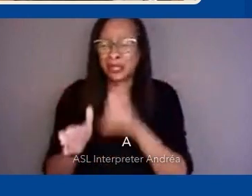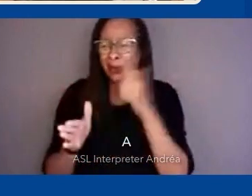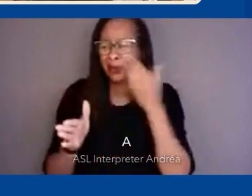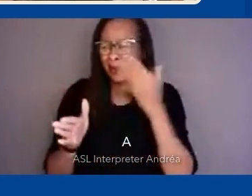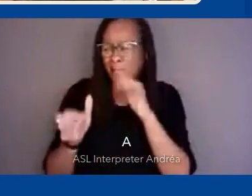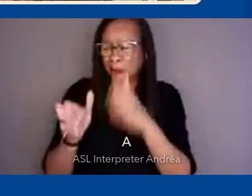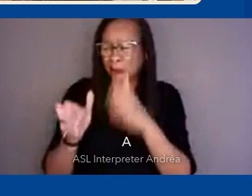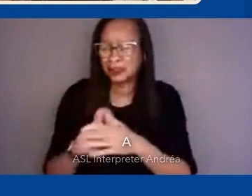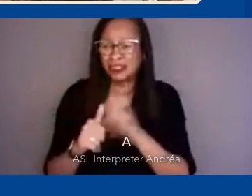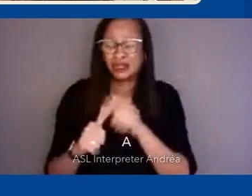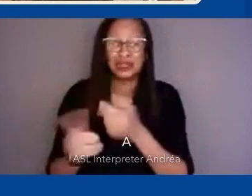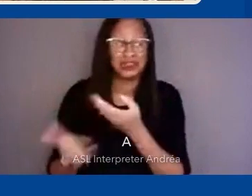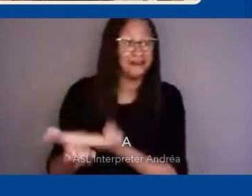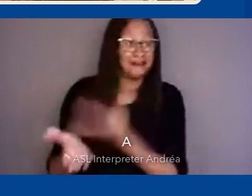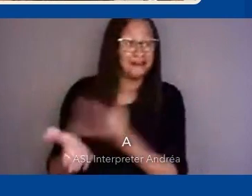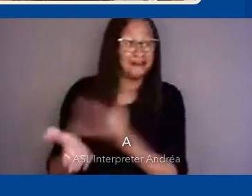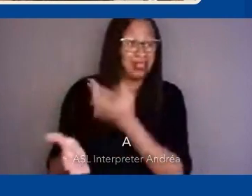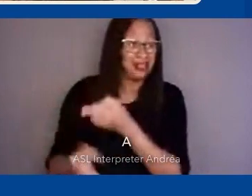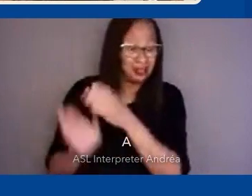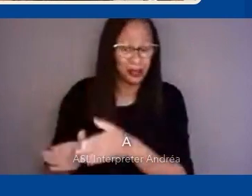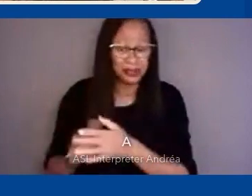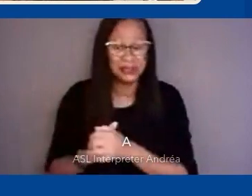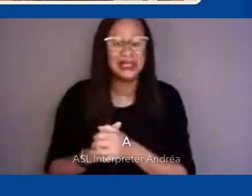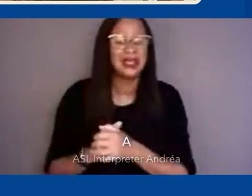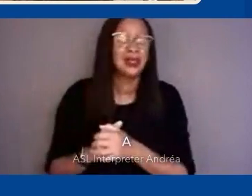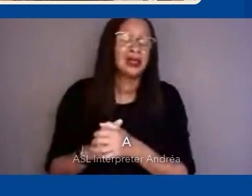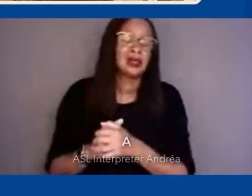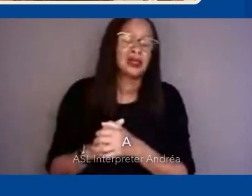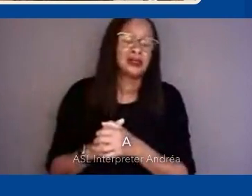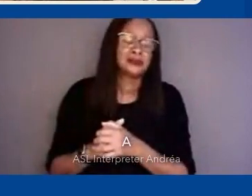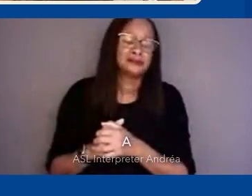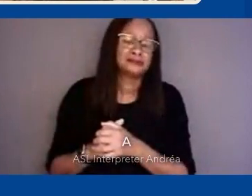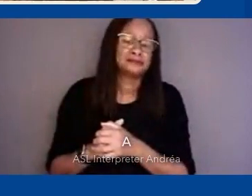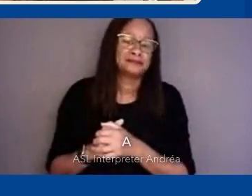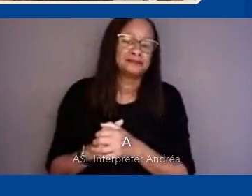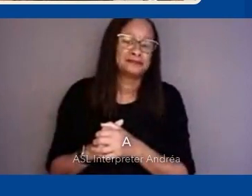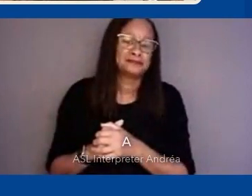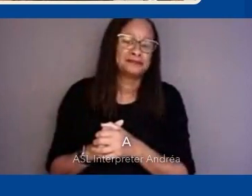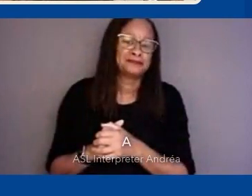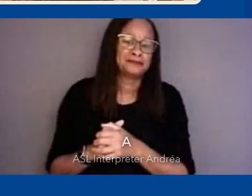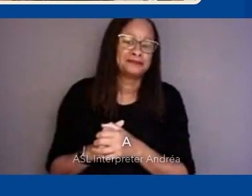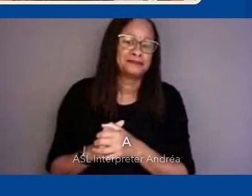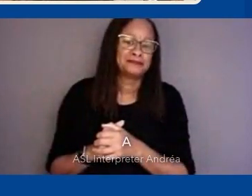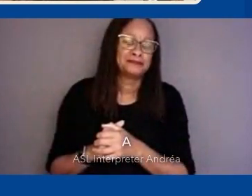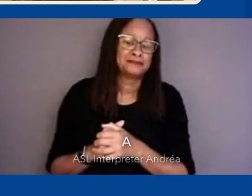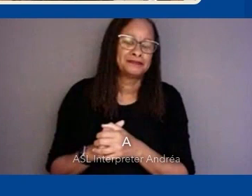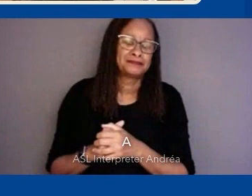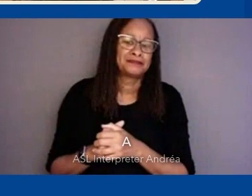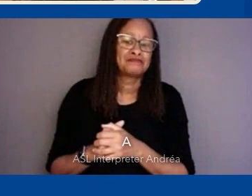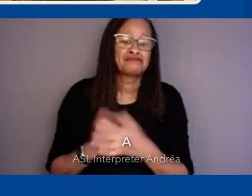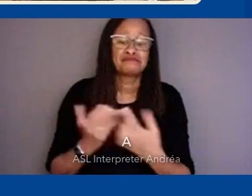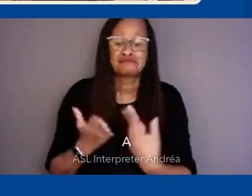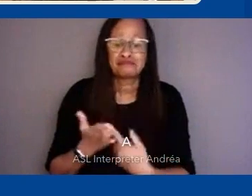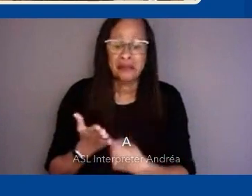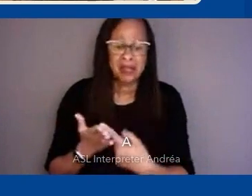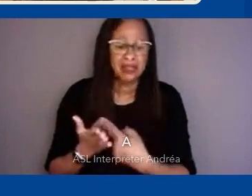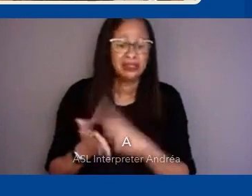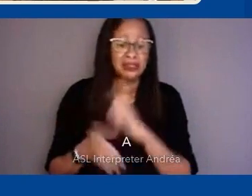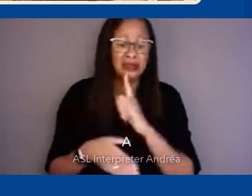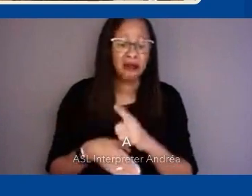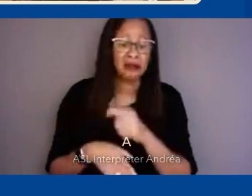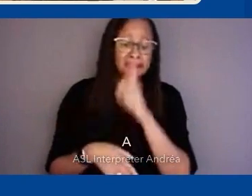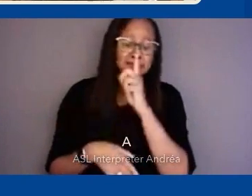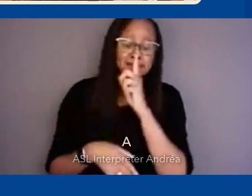have to vouch for this person. And, you know, these discussions are discreet.